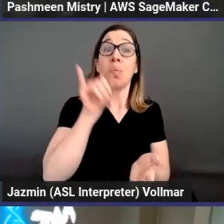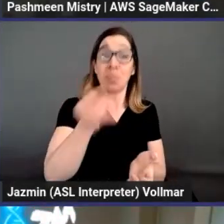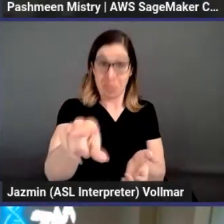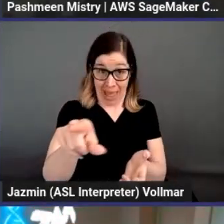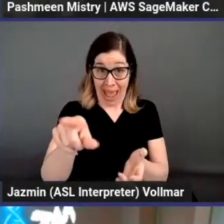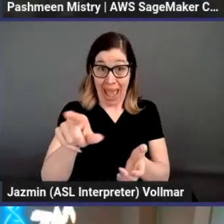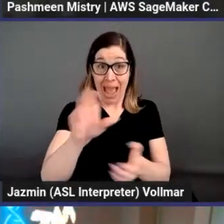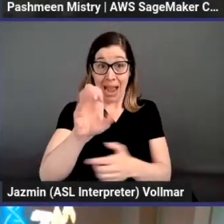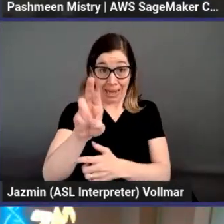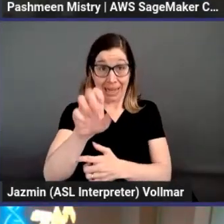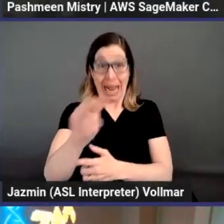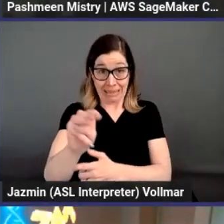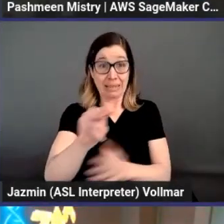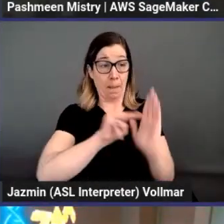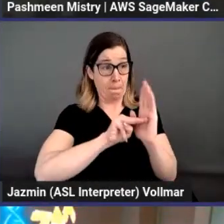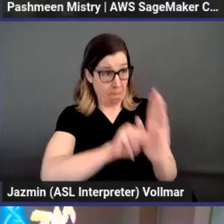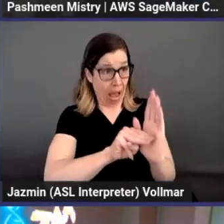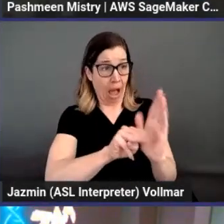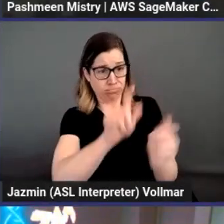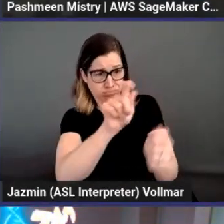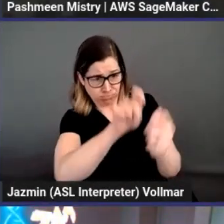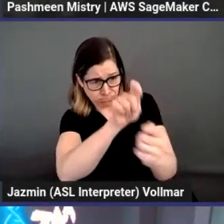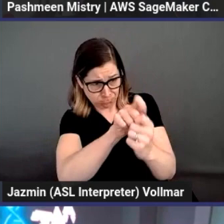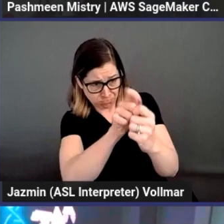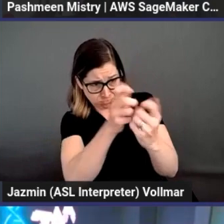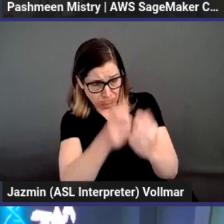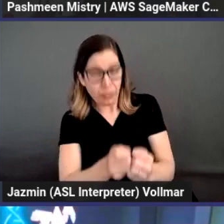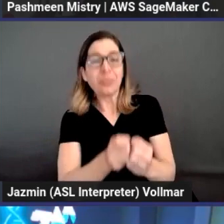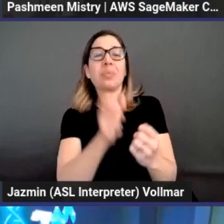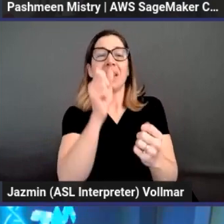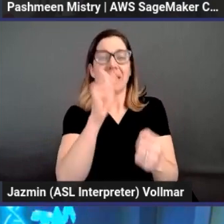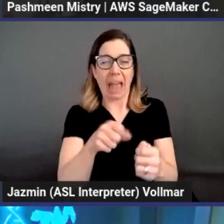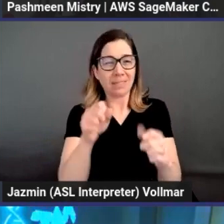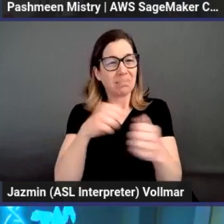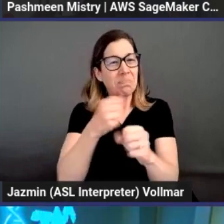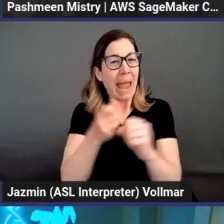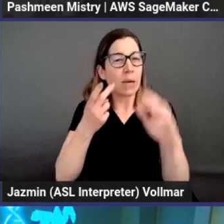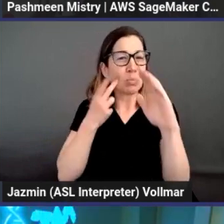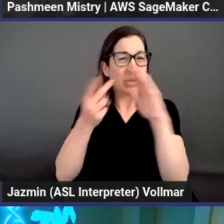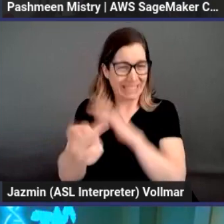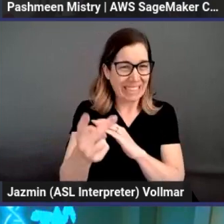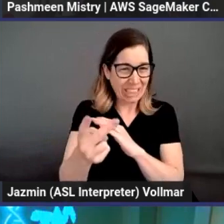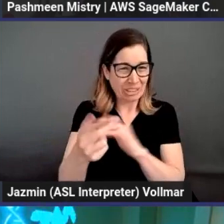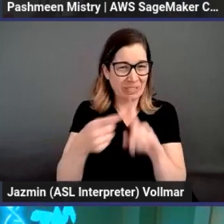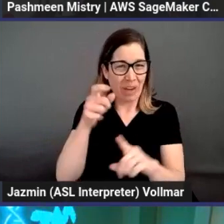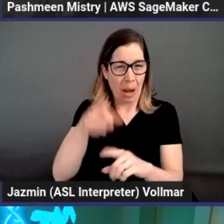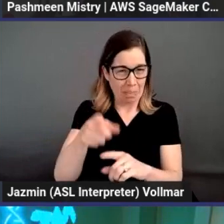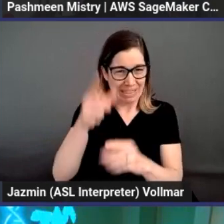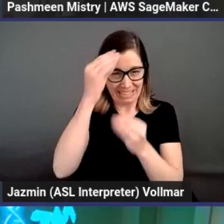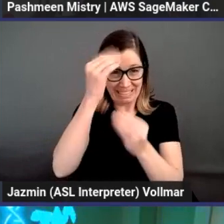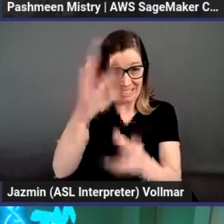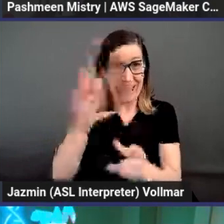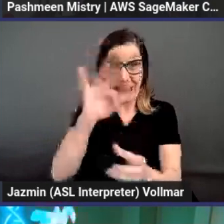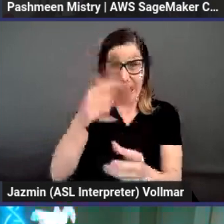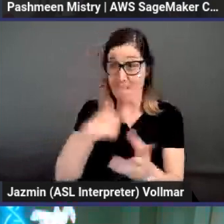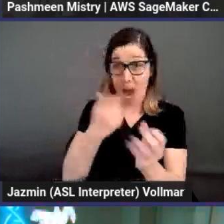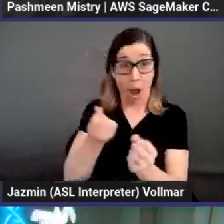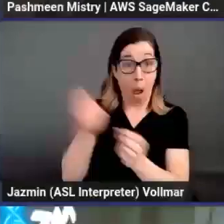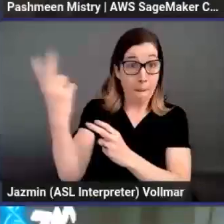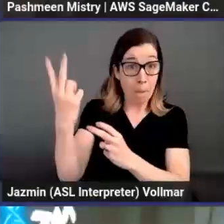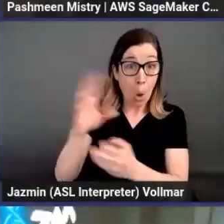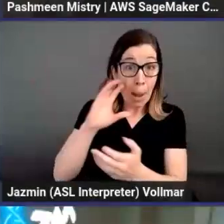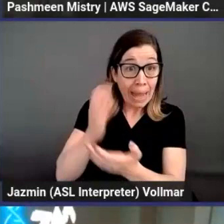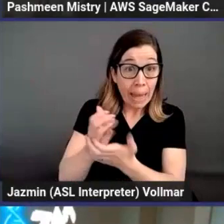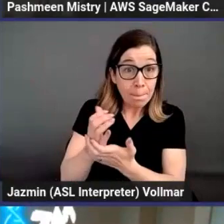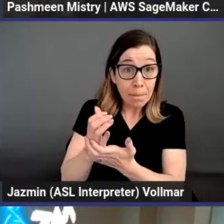to generate predictions from unlabeled data, right? So if I just simply go ahead and upload an image that was never seen